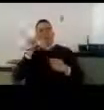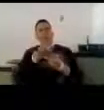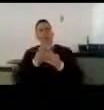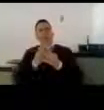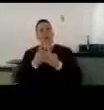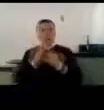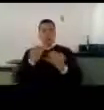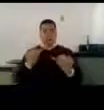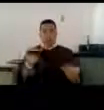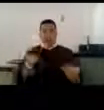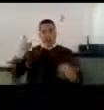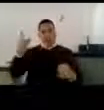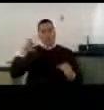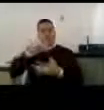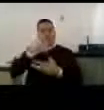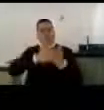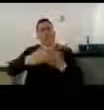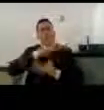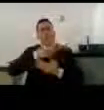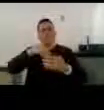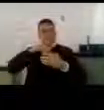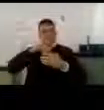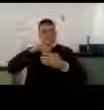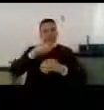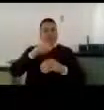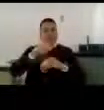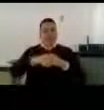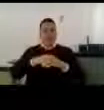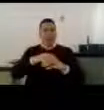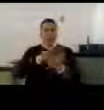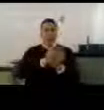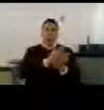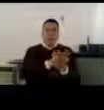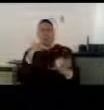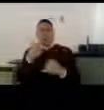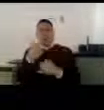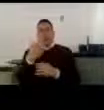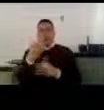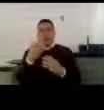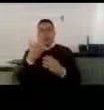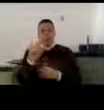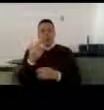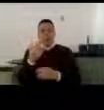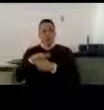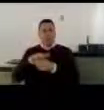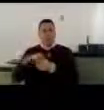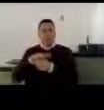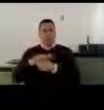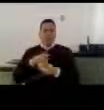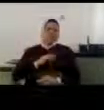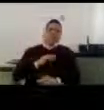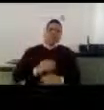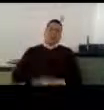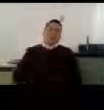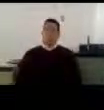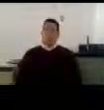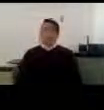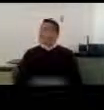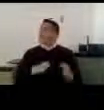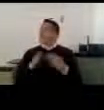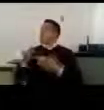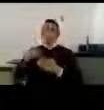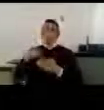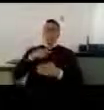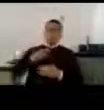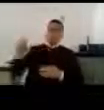Absolutely. Thank you, Donna. We look forward to hearing from you more about some past victories. Next, moving on to Michelle. Thank you for joining us